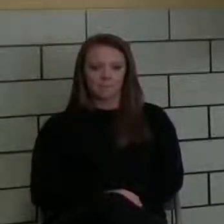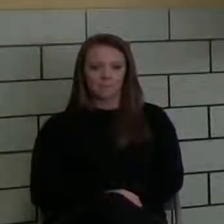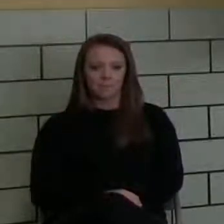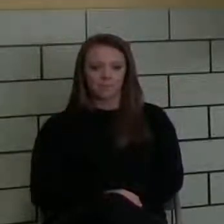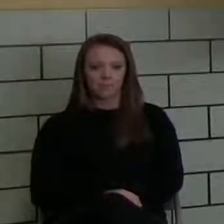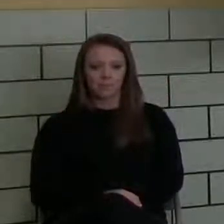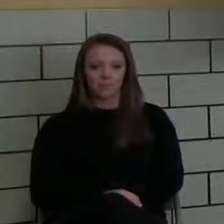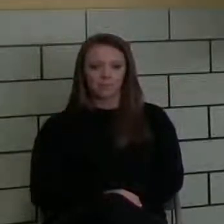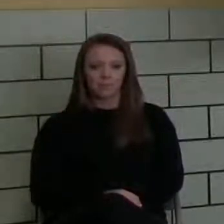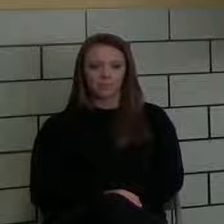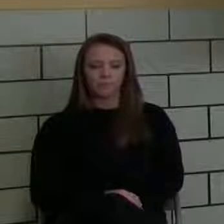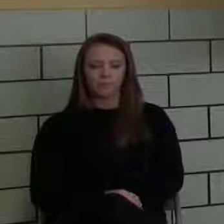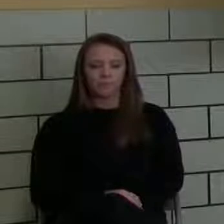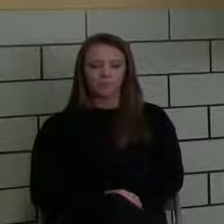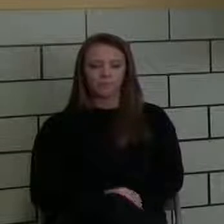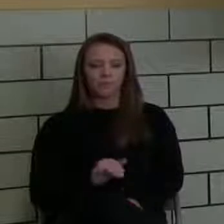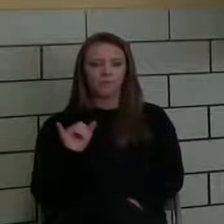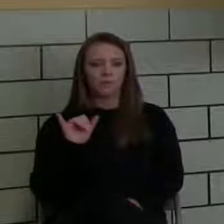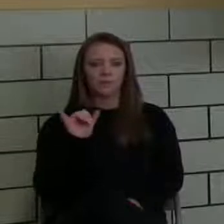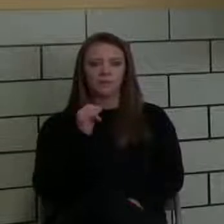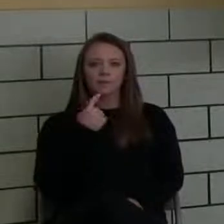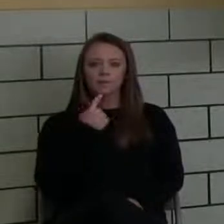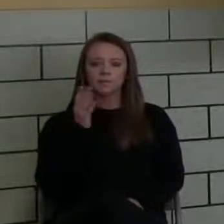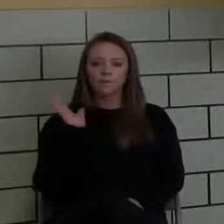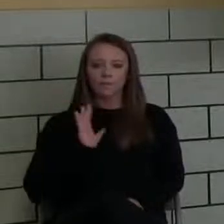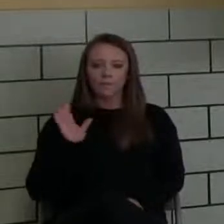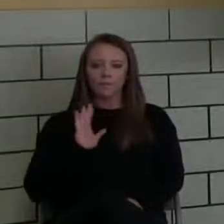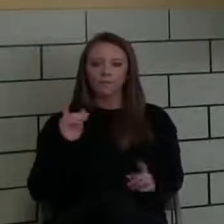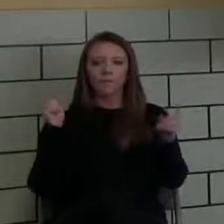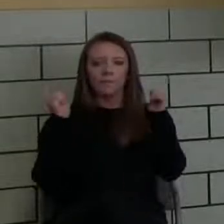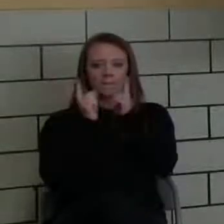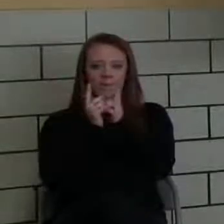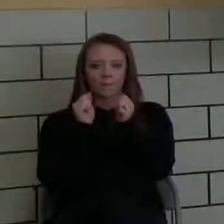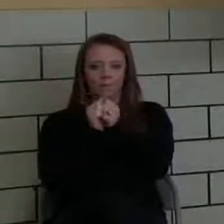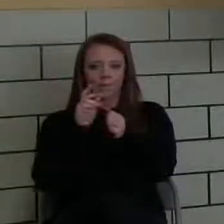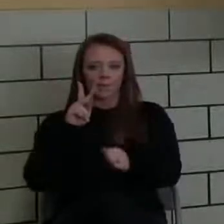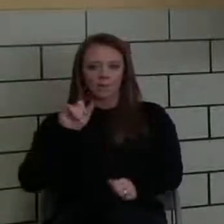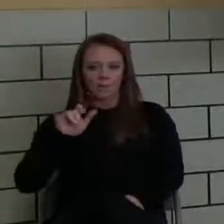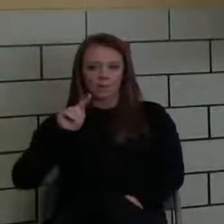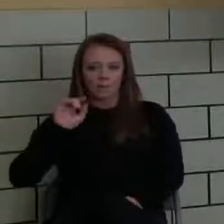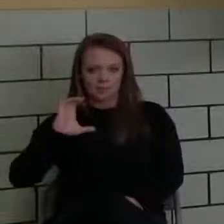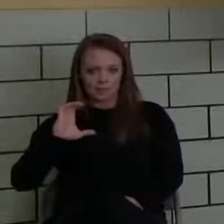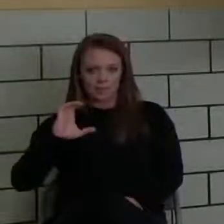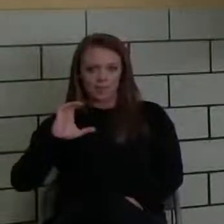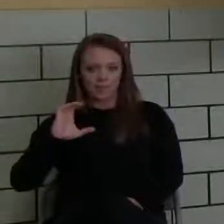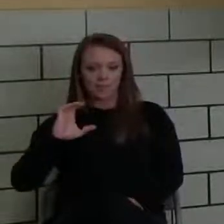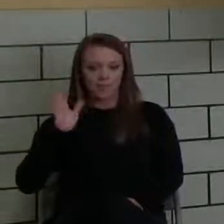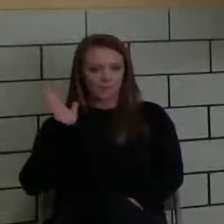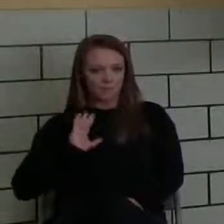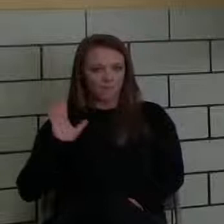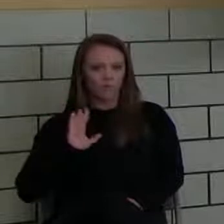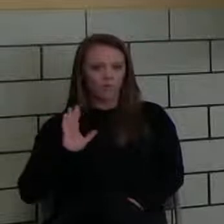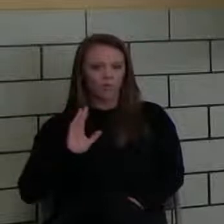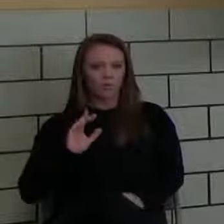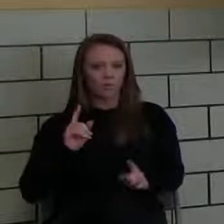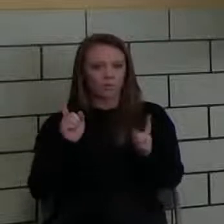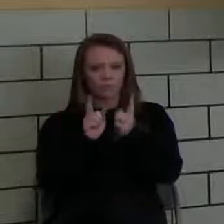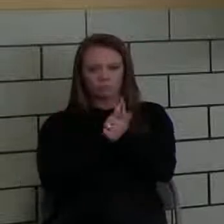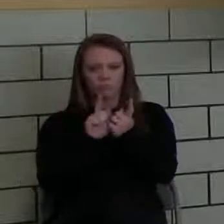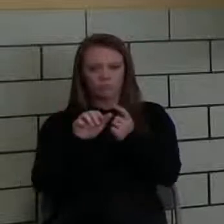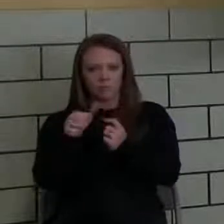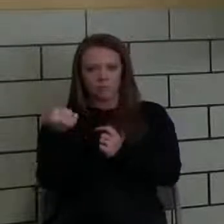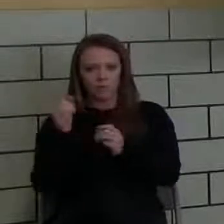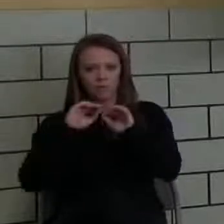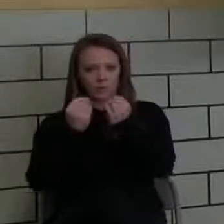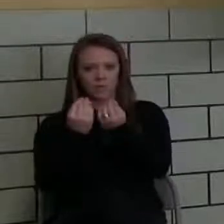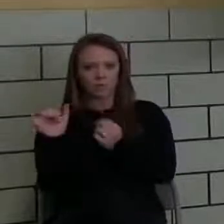plans. As I said before, we met with KYTC early on and often throughout the process, but we met with a lot of other people as well. Right